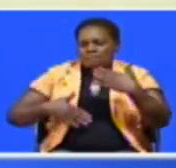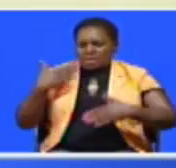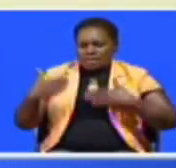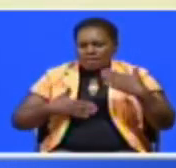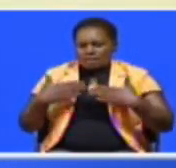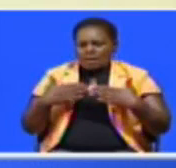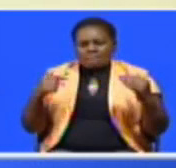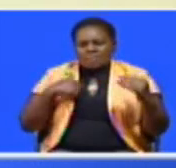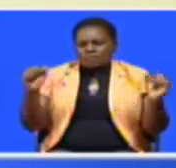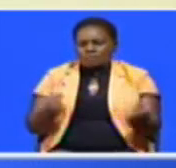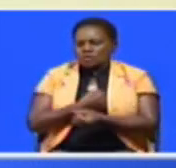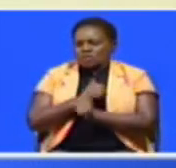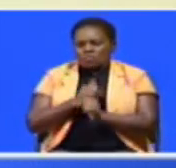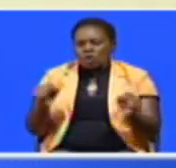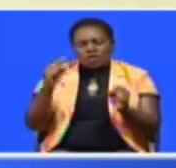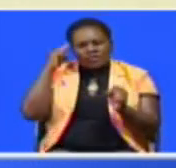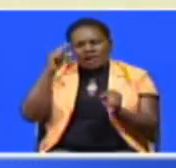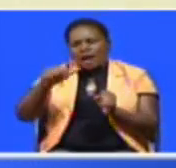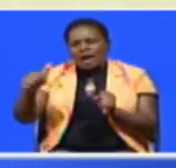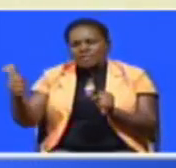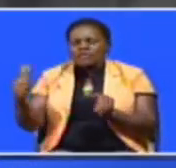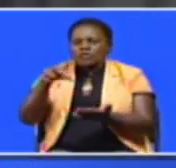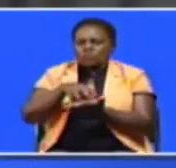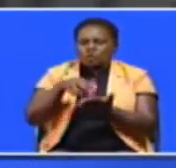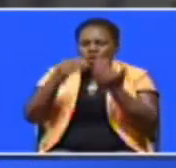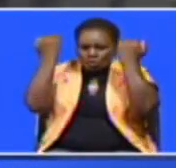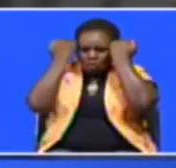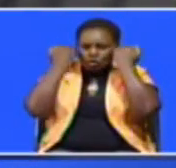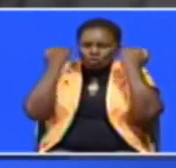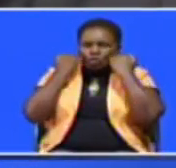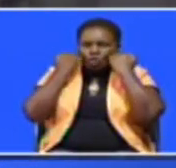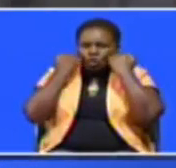I cannot think of any conditions that this honorable court can possibly mete out